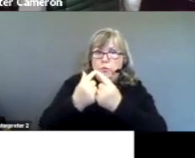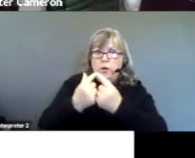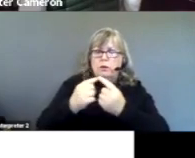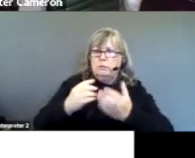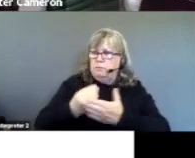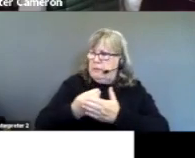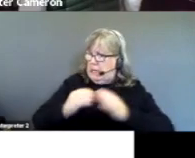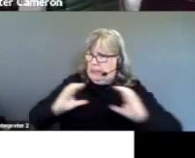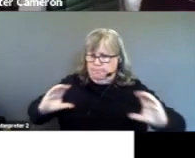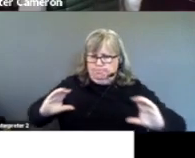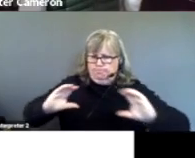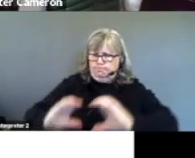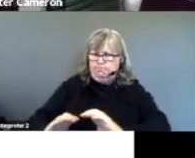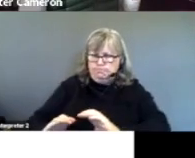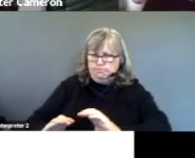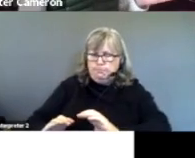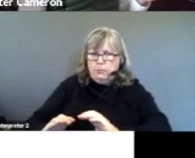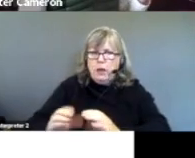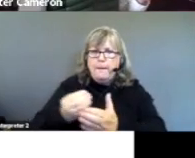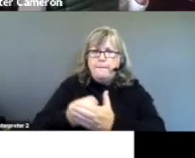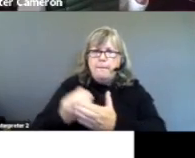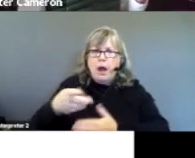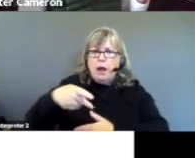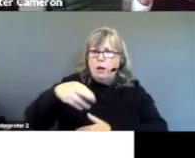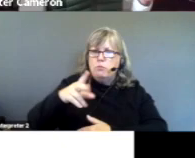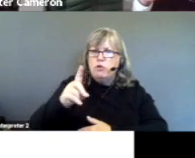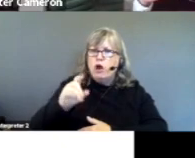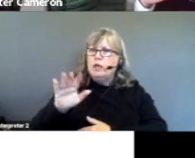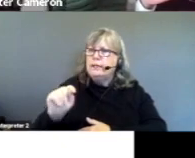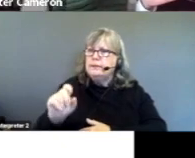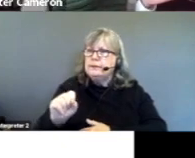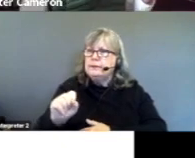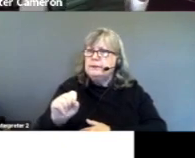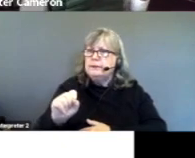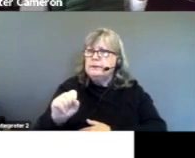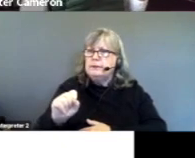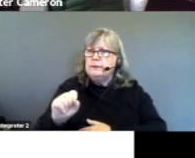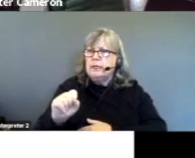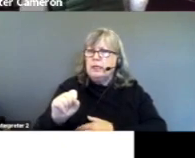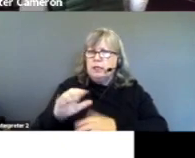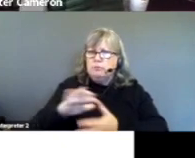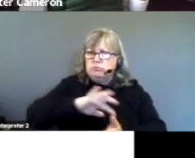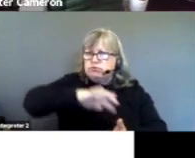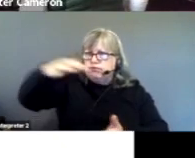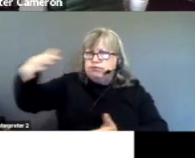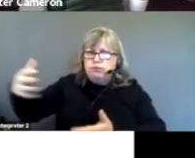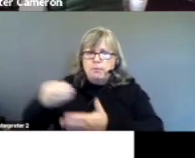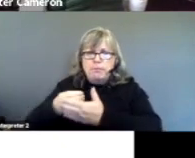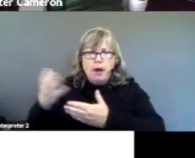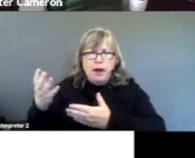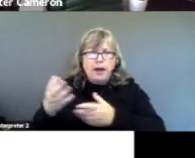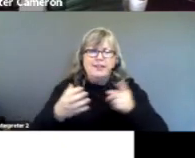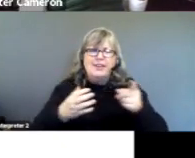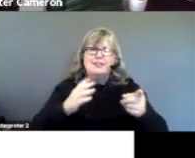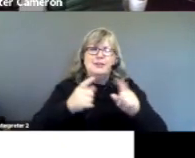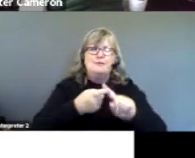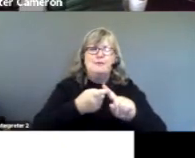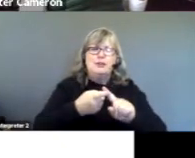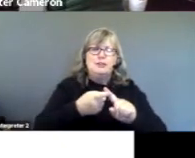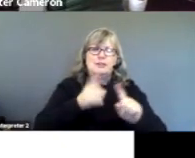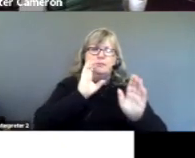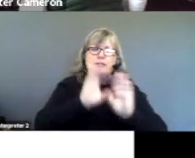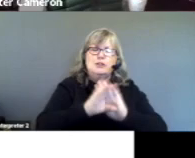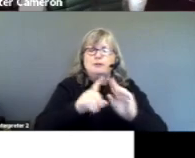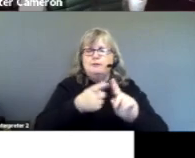products. And they this is their first board of directors. It was opened just before Christmas in December